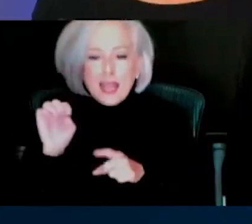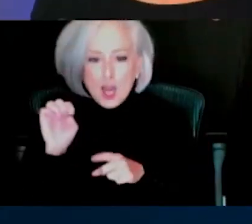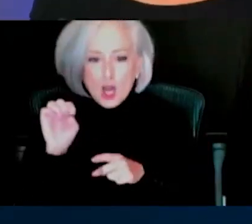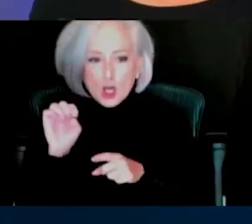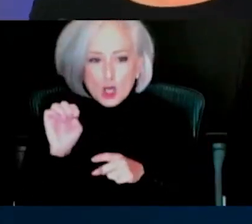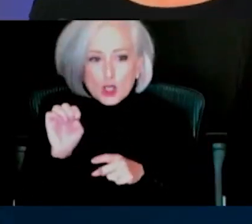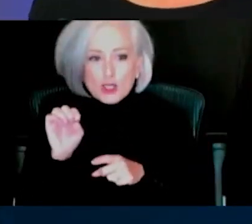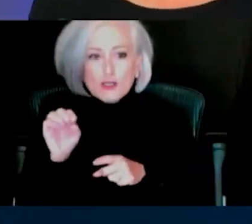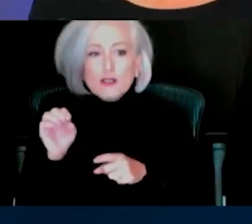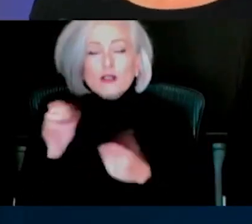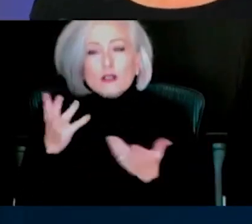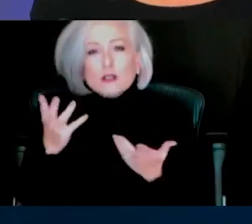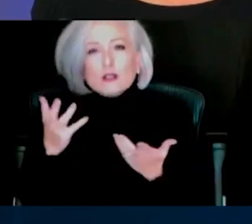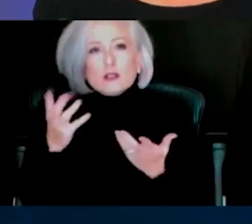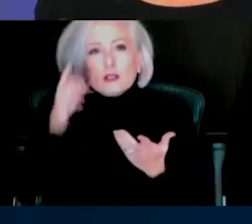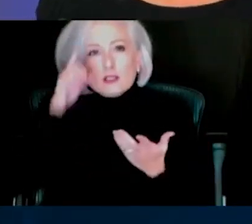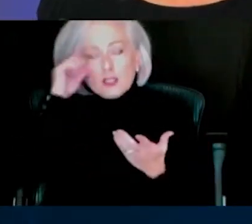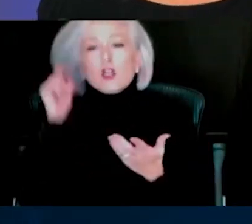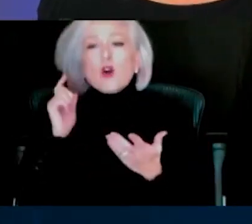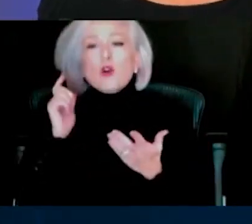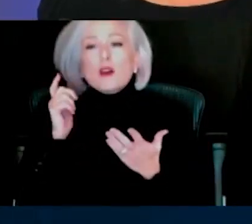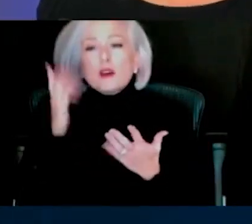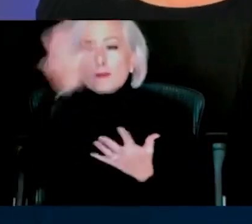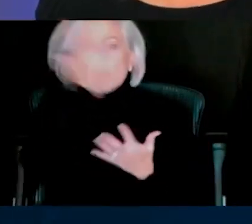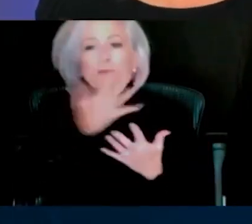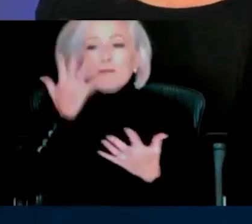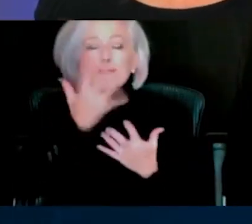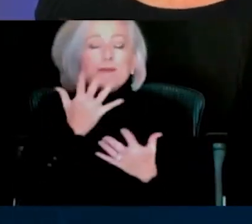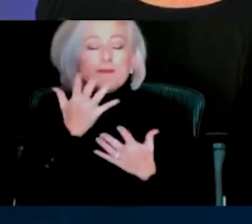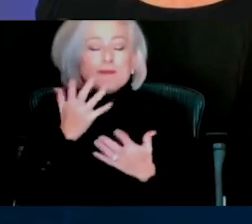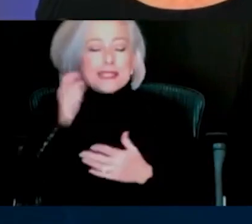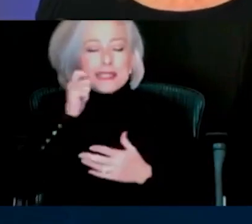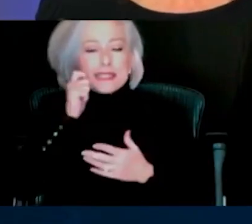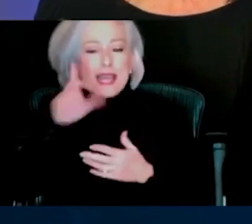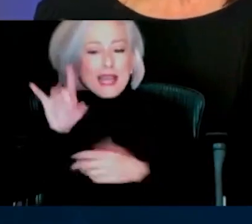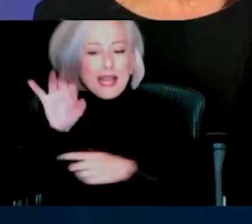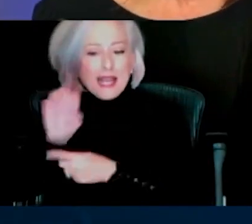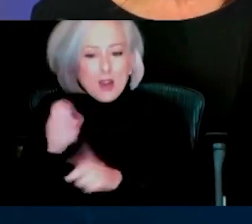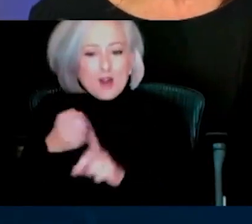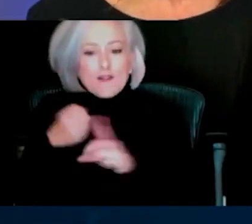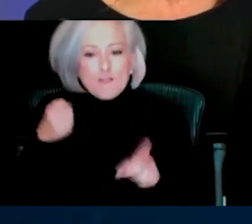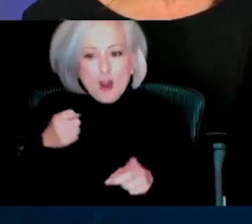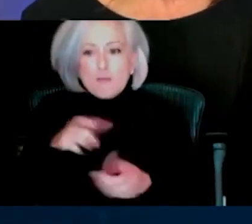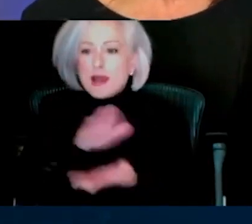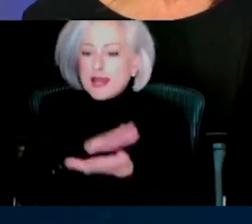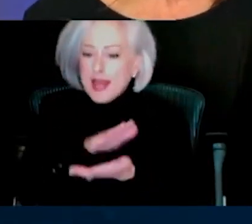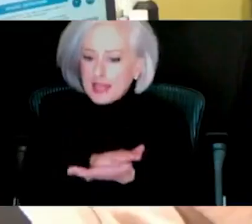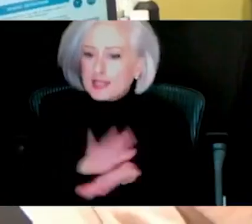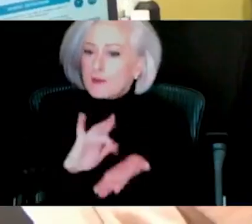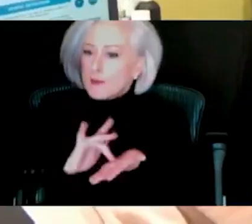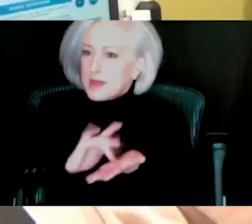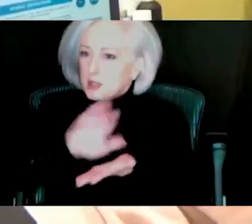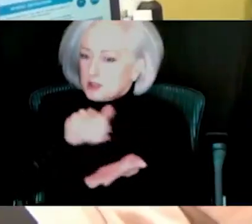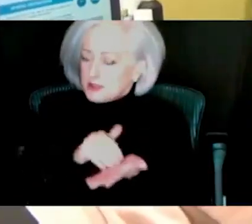superficial skin care at an academic medical center? Tell us more about that.